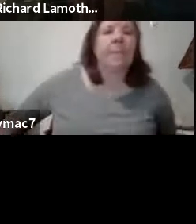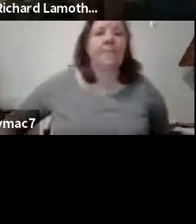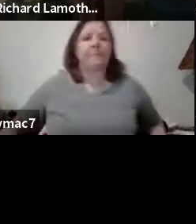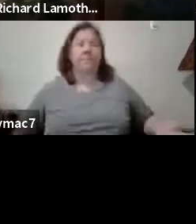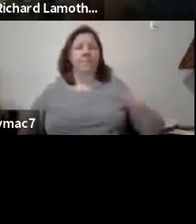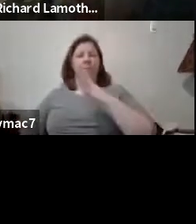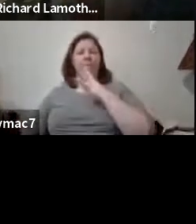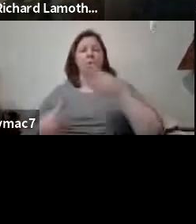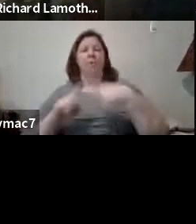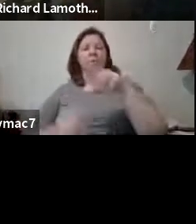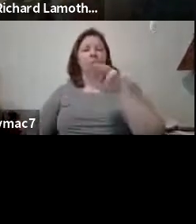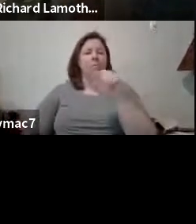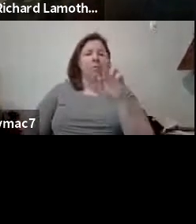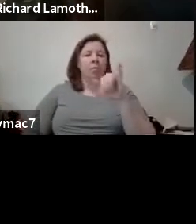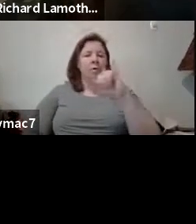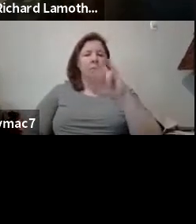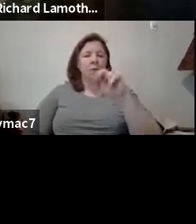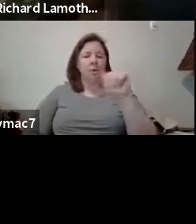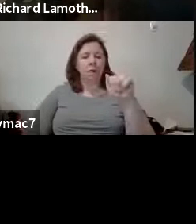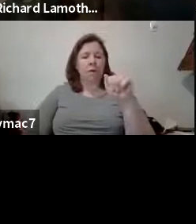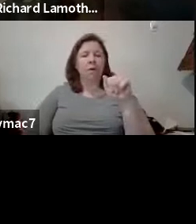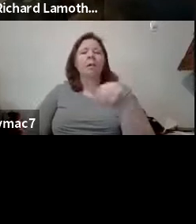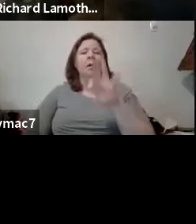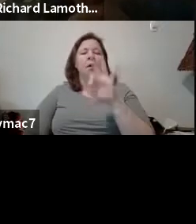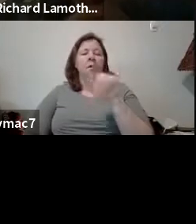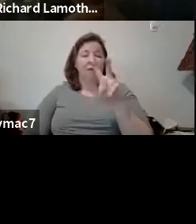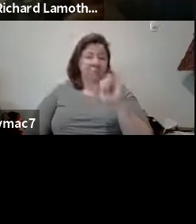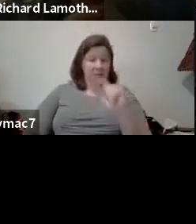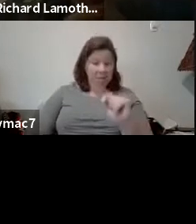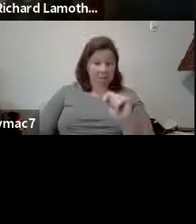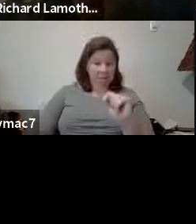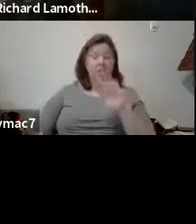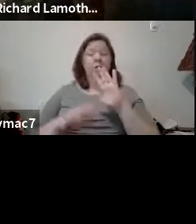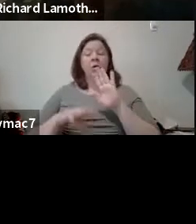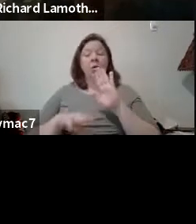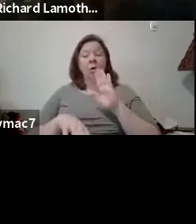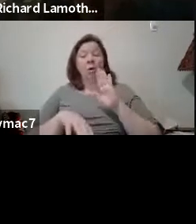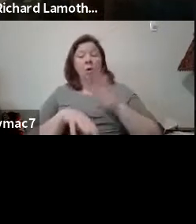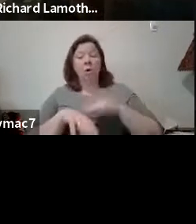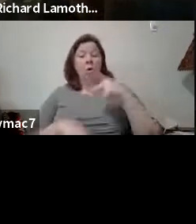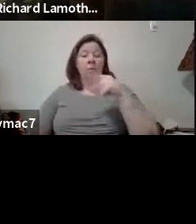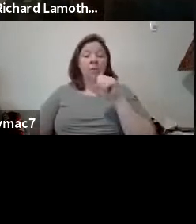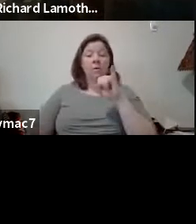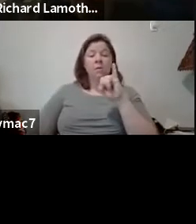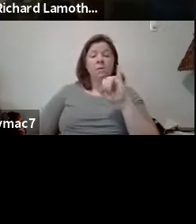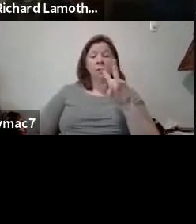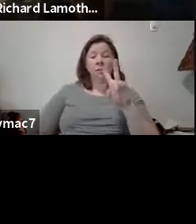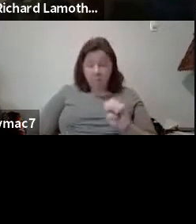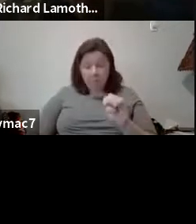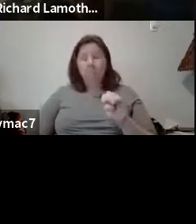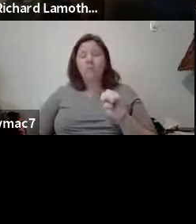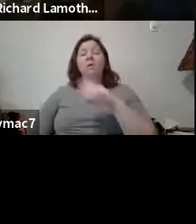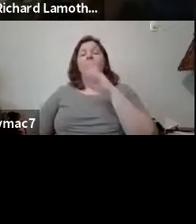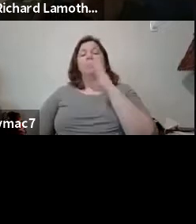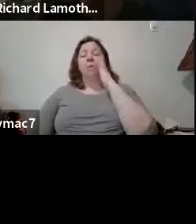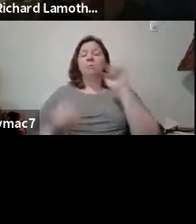Favit, #ONPASSIVE. So you'll find most of the webinars on that channel as well. And then I'll share it across all the platforms